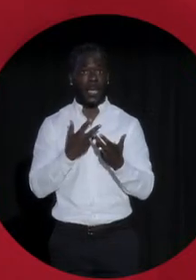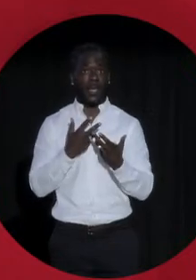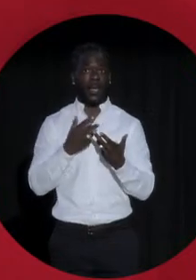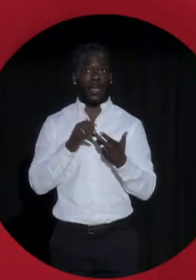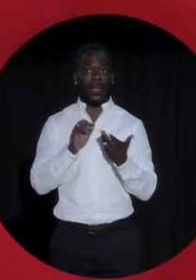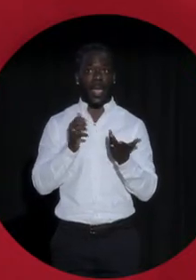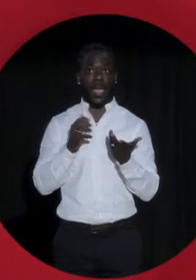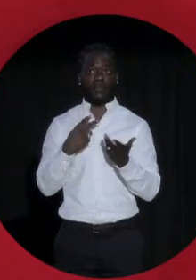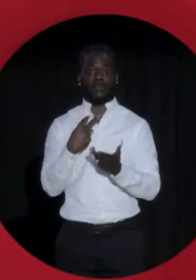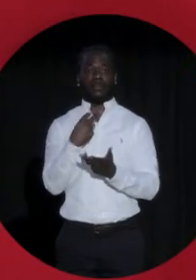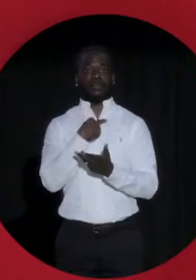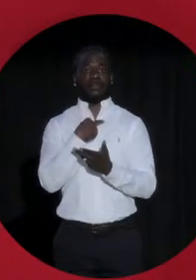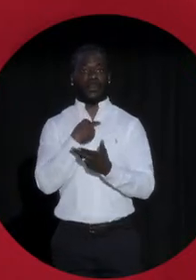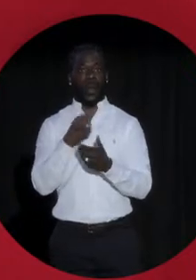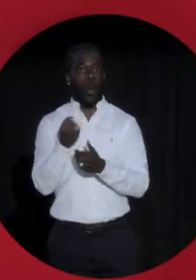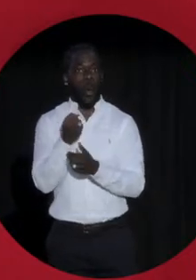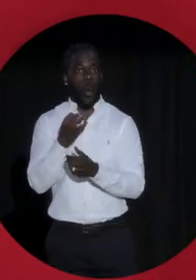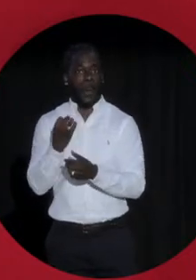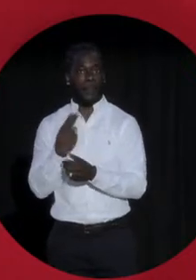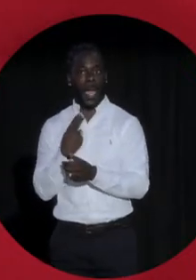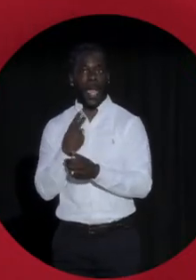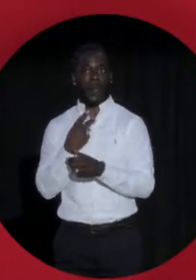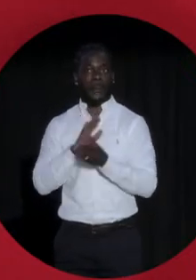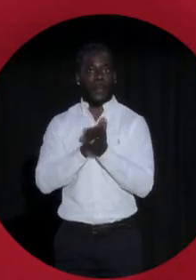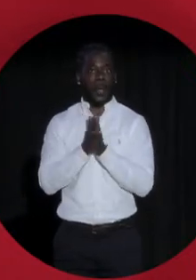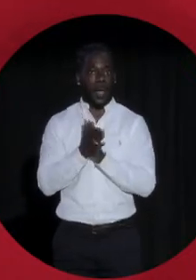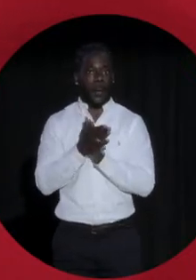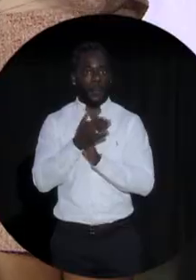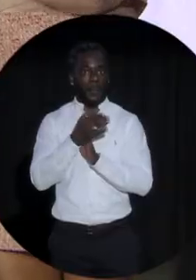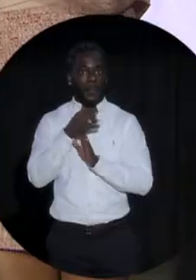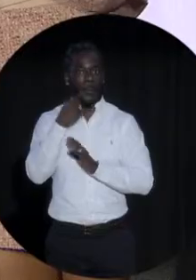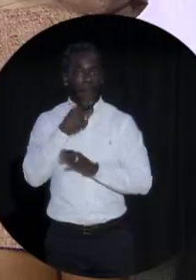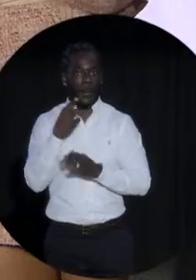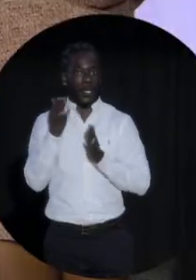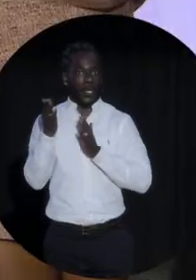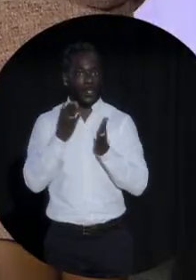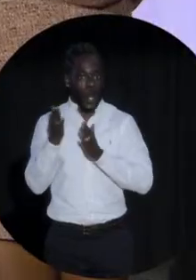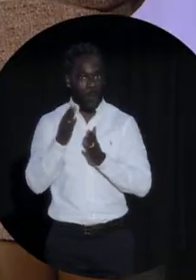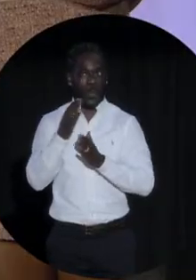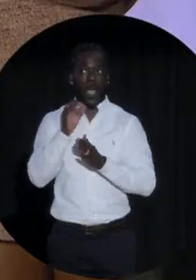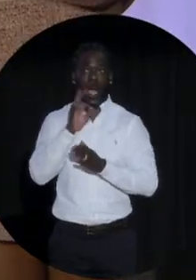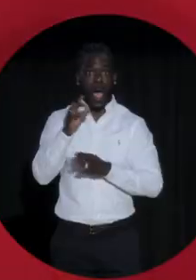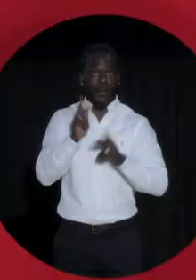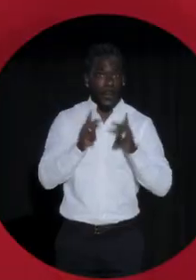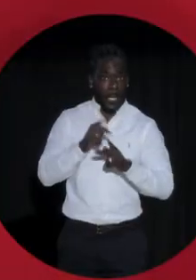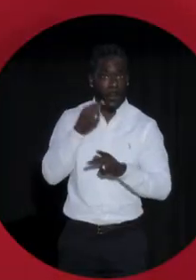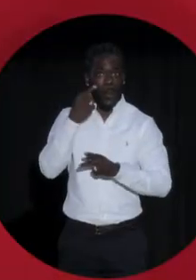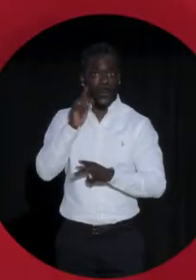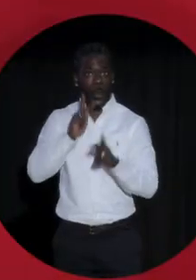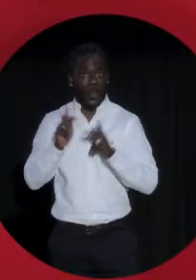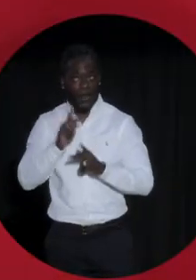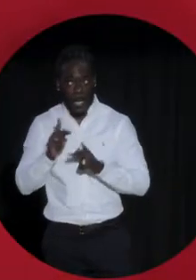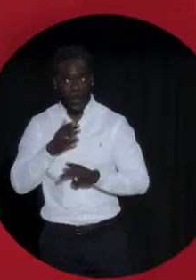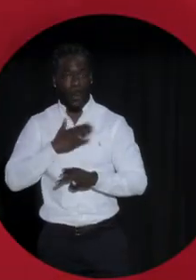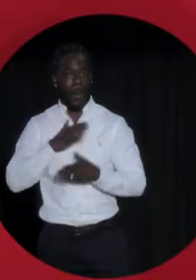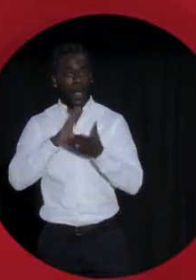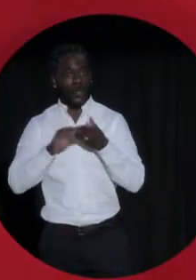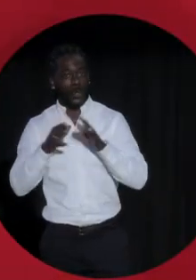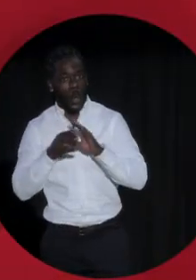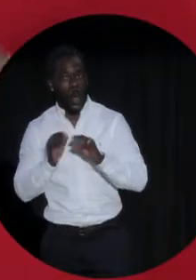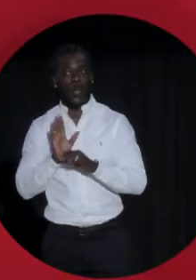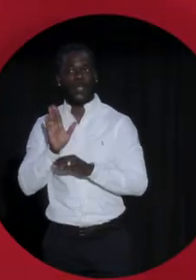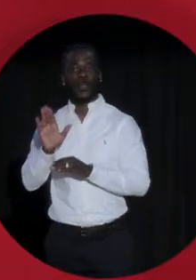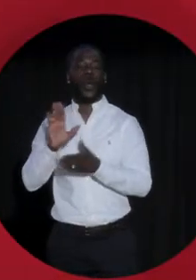to become a public servant of the people and for the people. My story is their